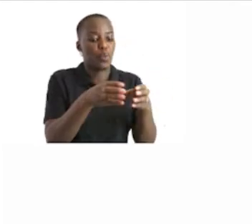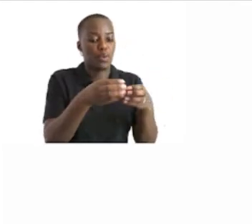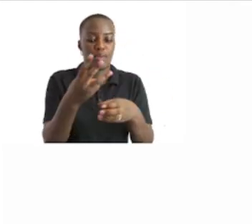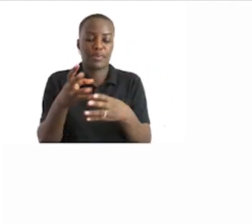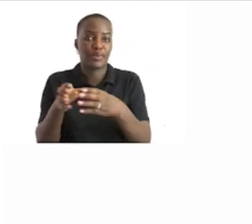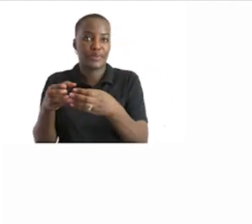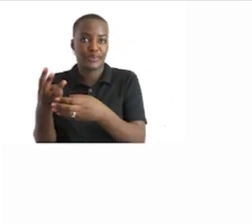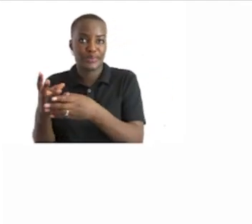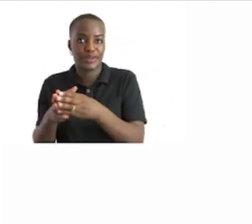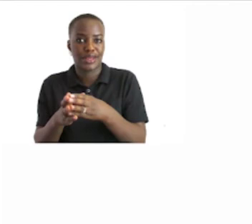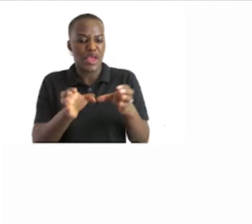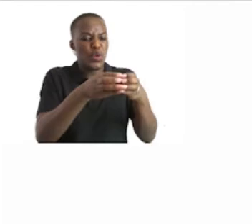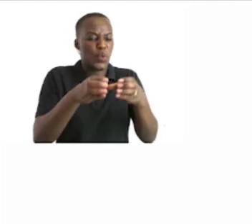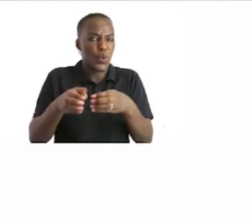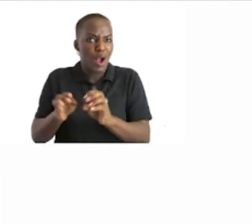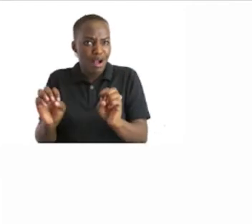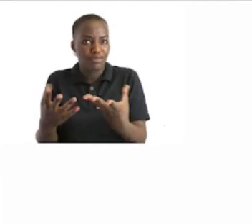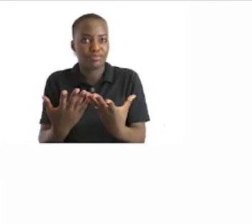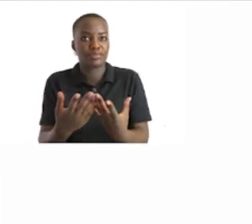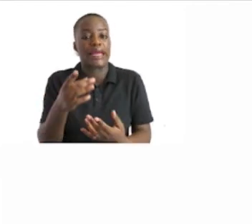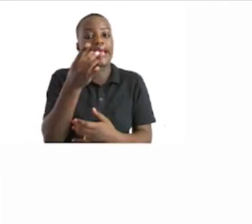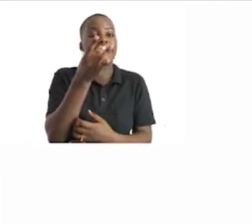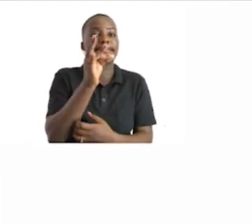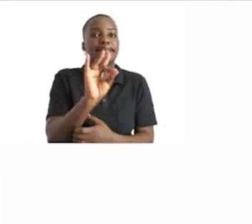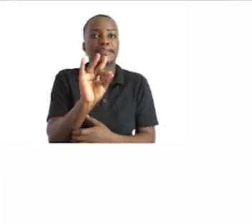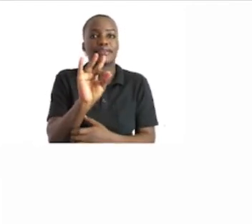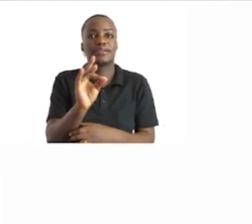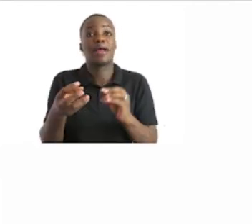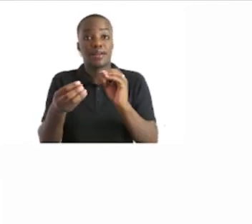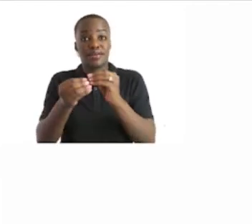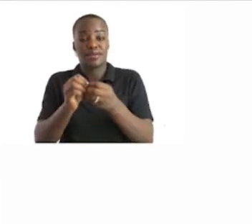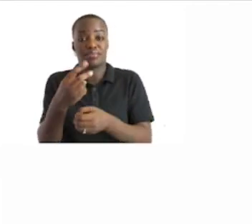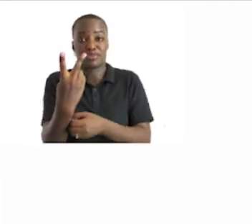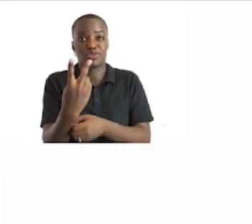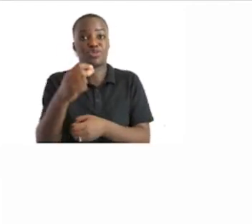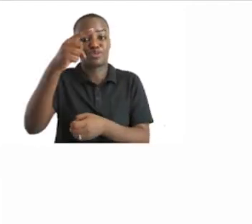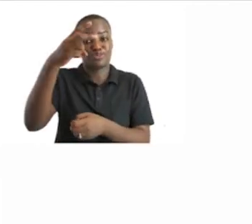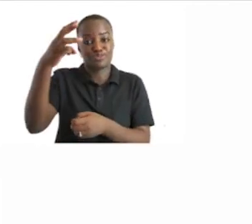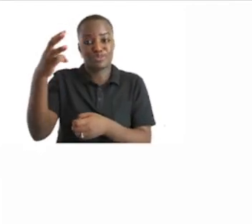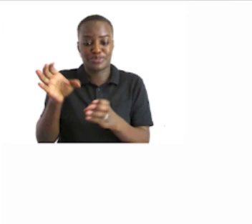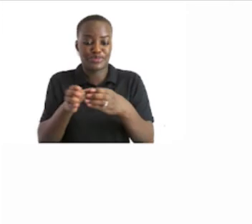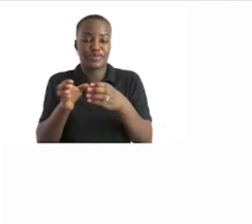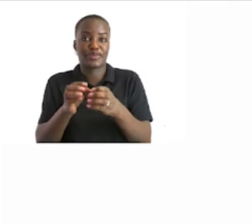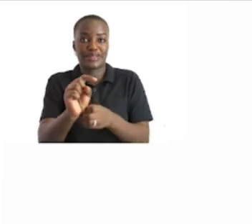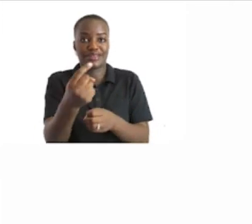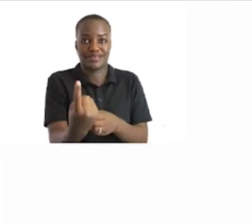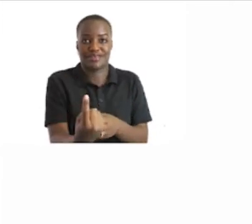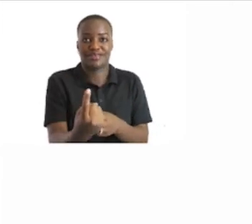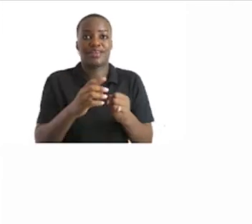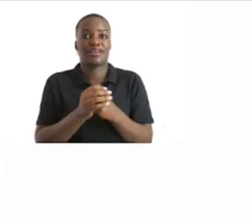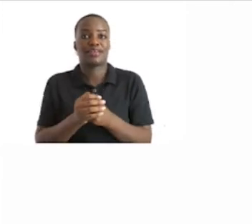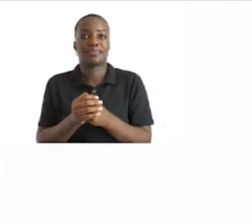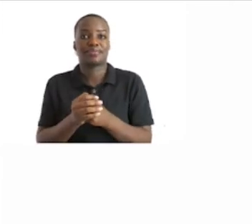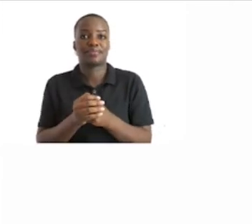the total number of groups is 8. For number 2, you are going to count as well. Physically count how